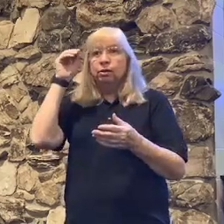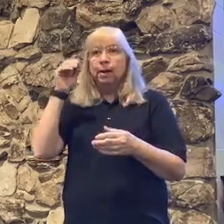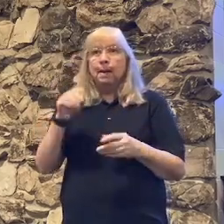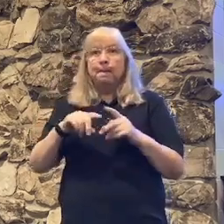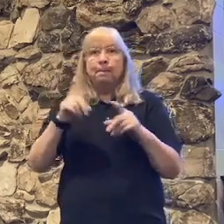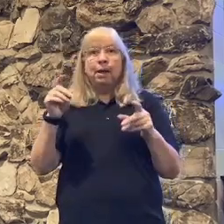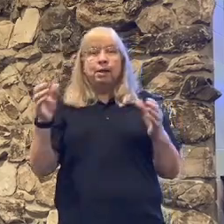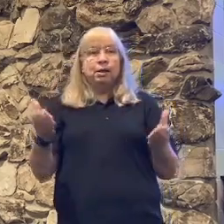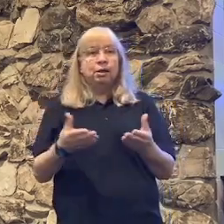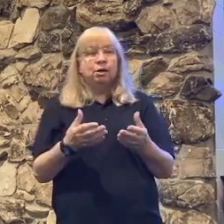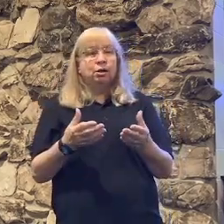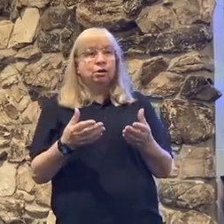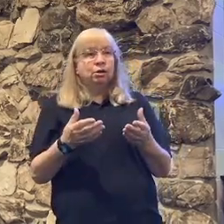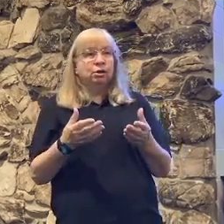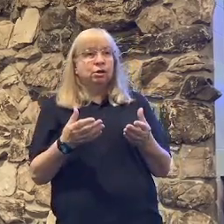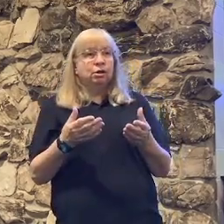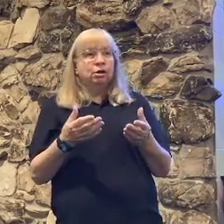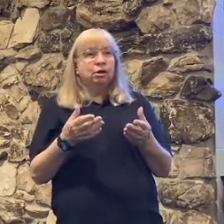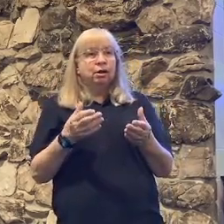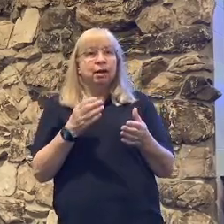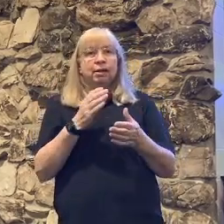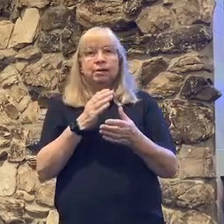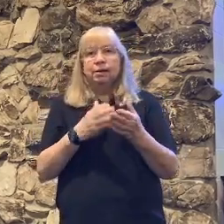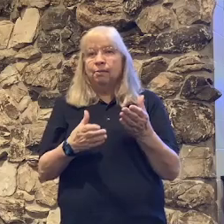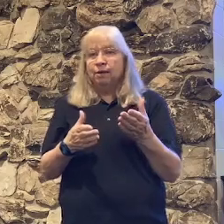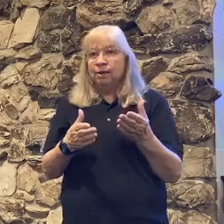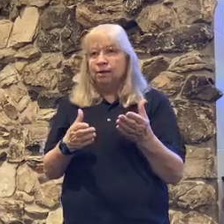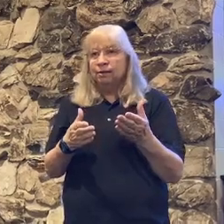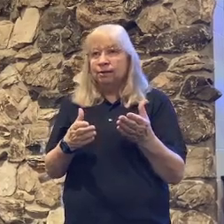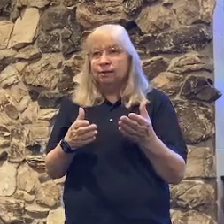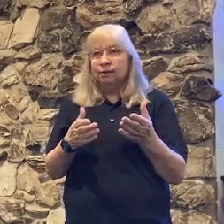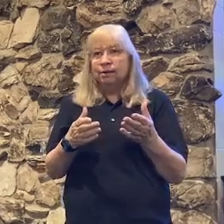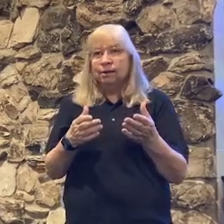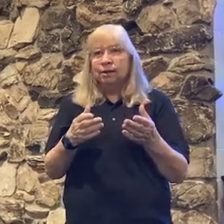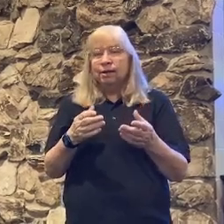But here's the trick, if you want to call it that.